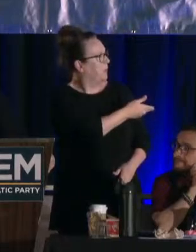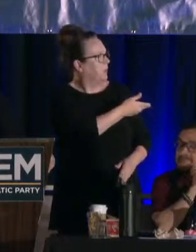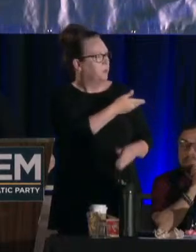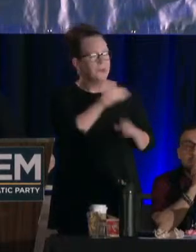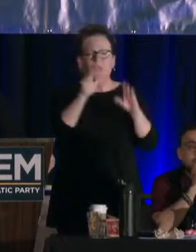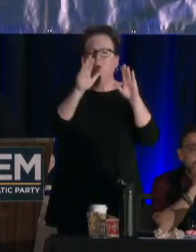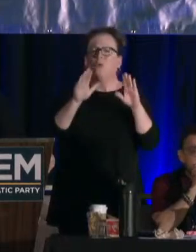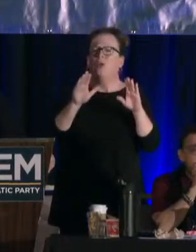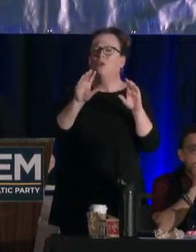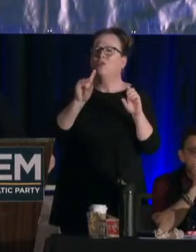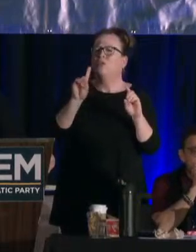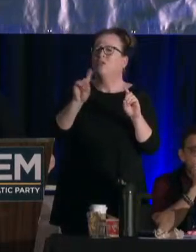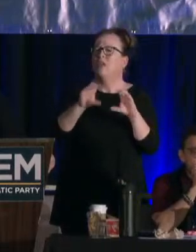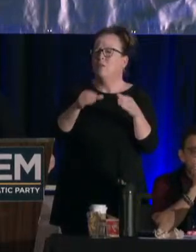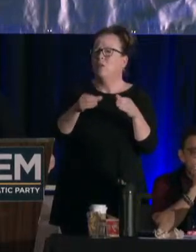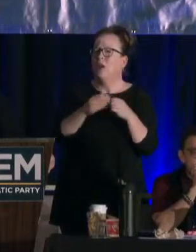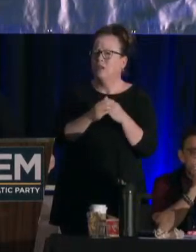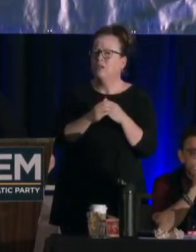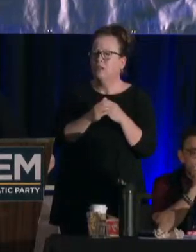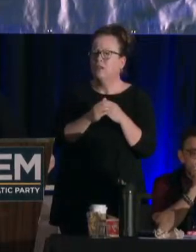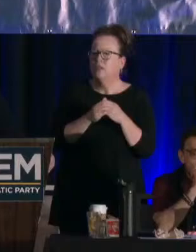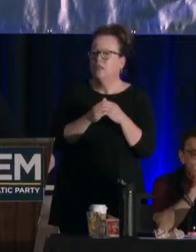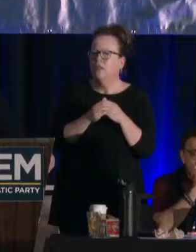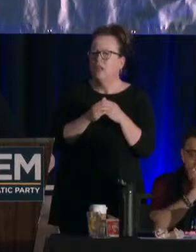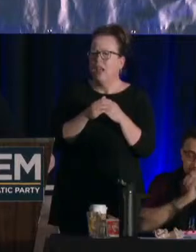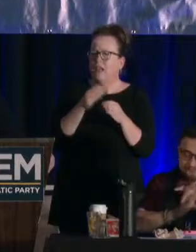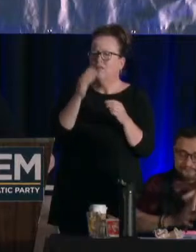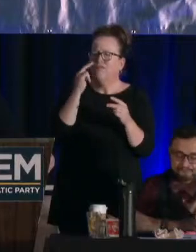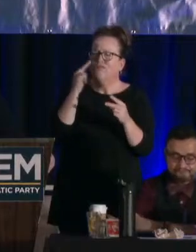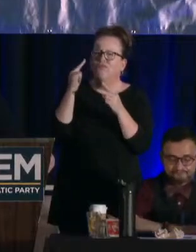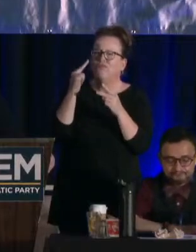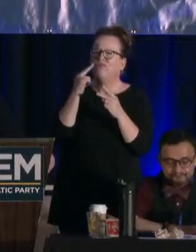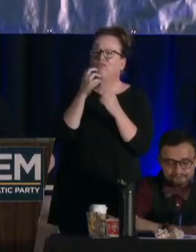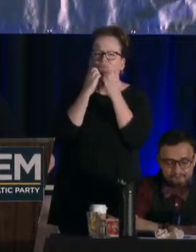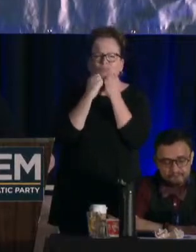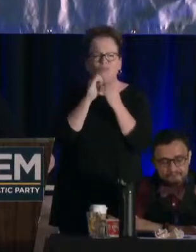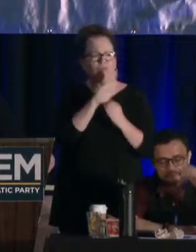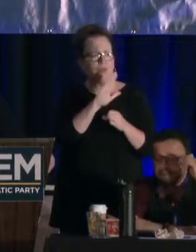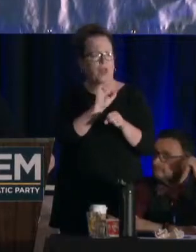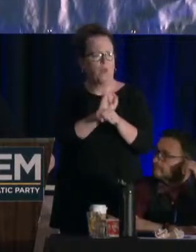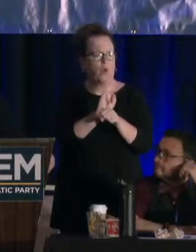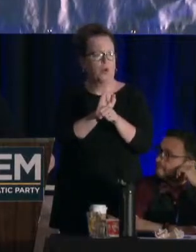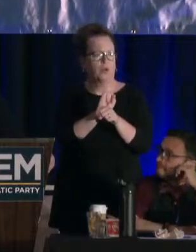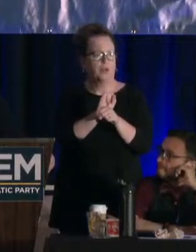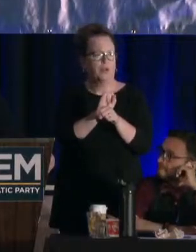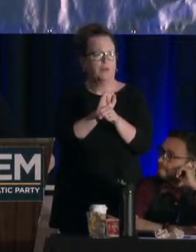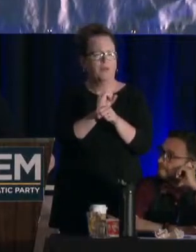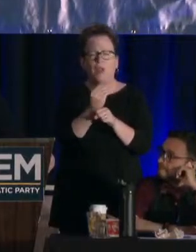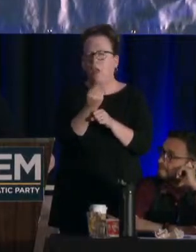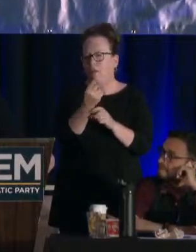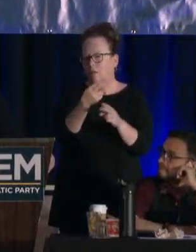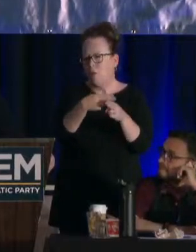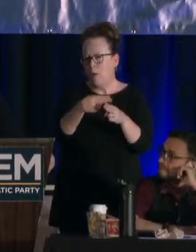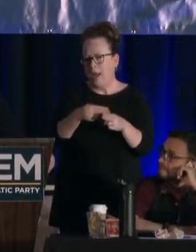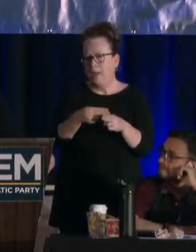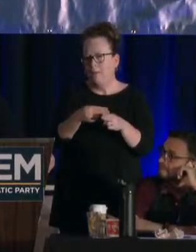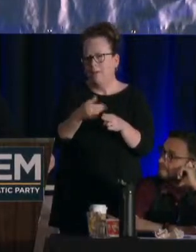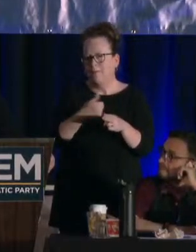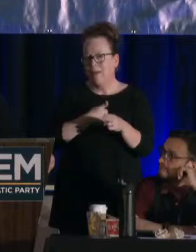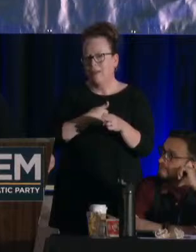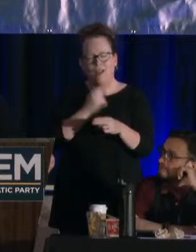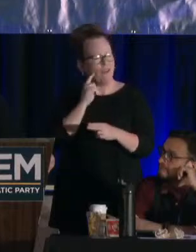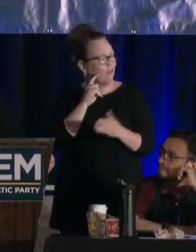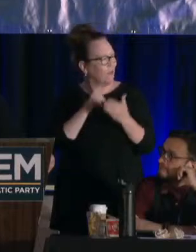Democrats who just scrolled before us and all the work that they did. A couple names in particular. on that list that I